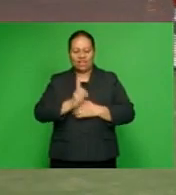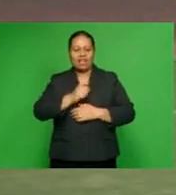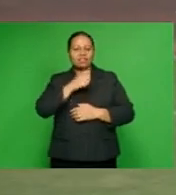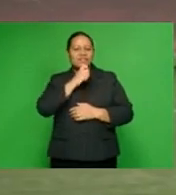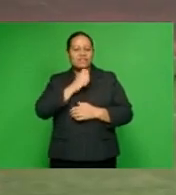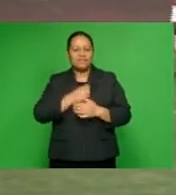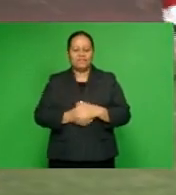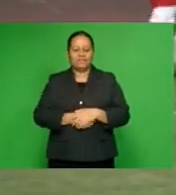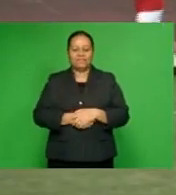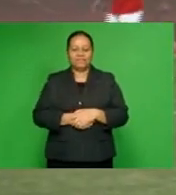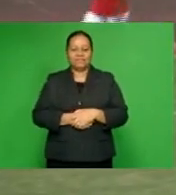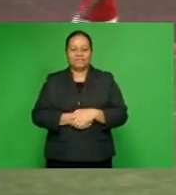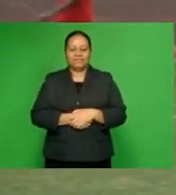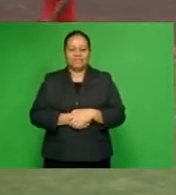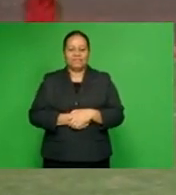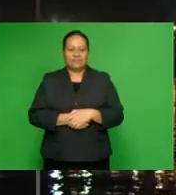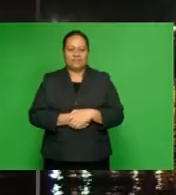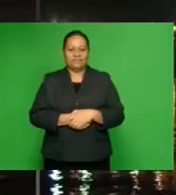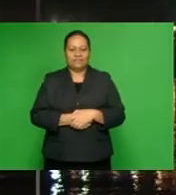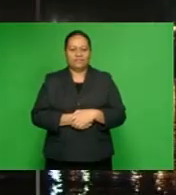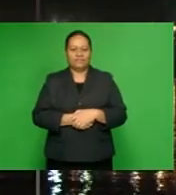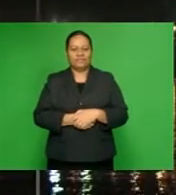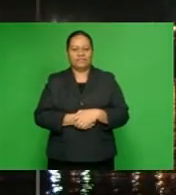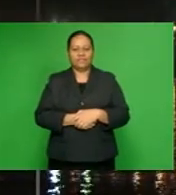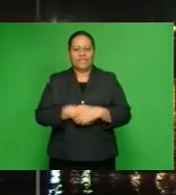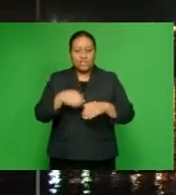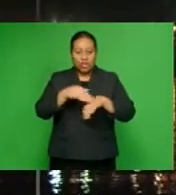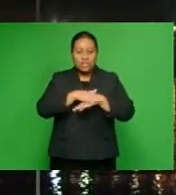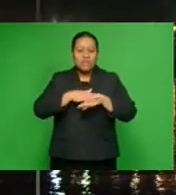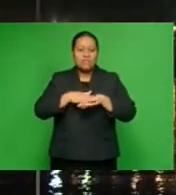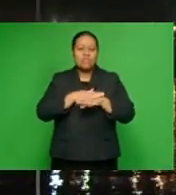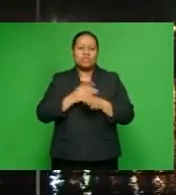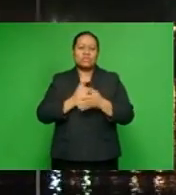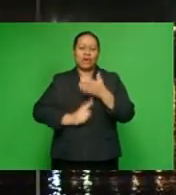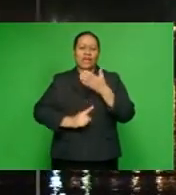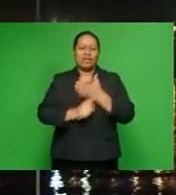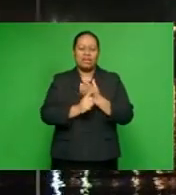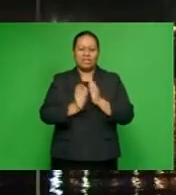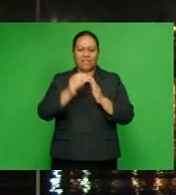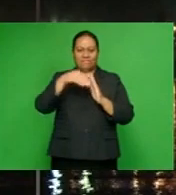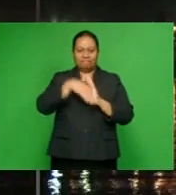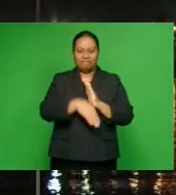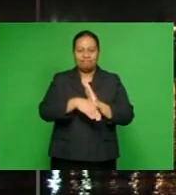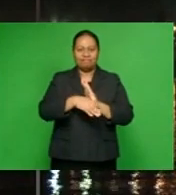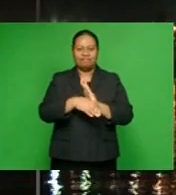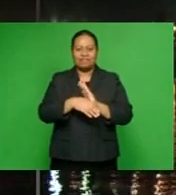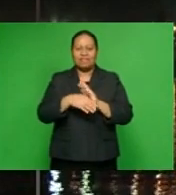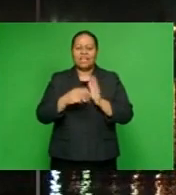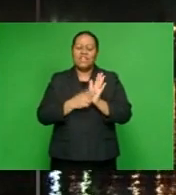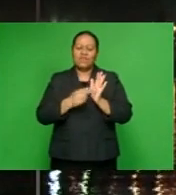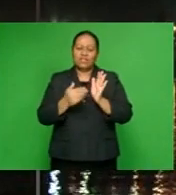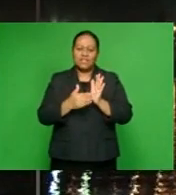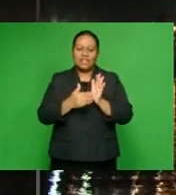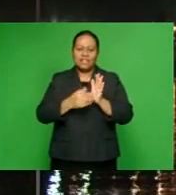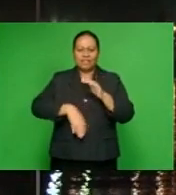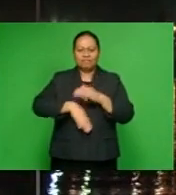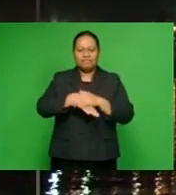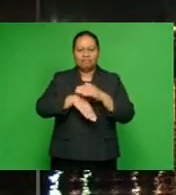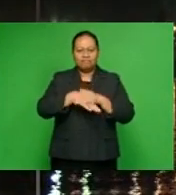Tali Materkula, FBC Sports. The Blues suffered their second loss in Super Rugby Aotearoa, going down to the